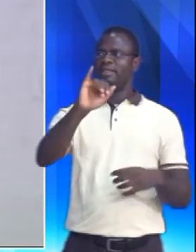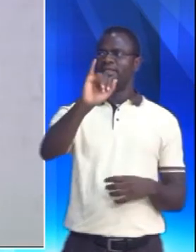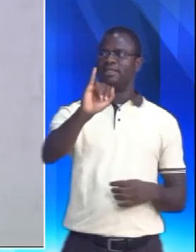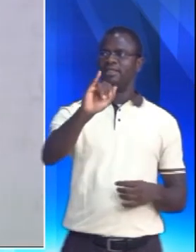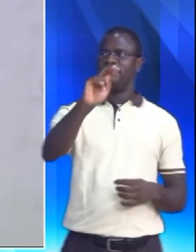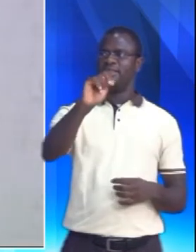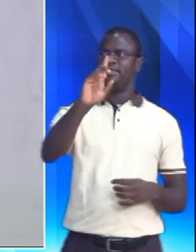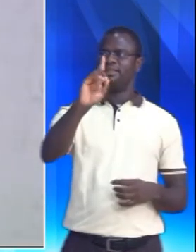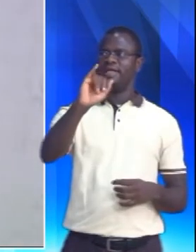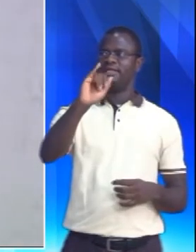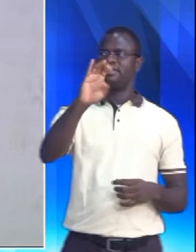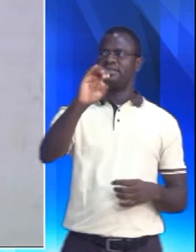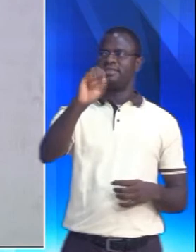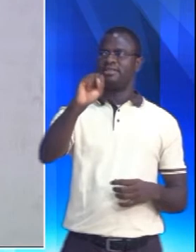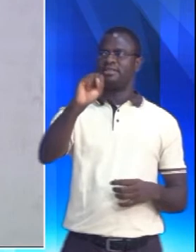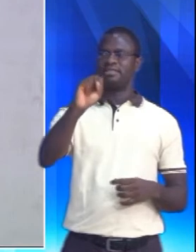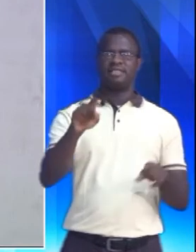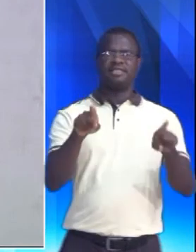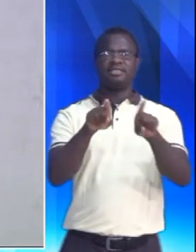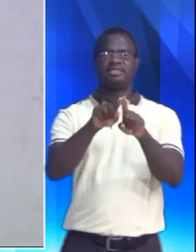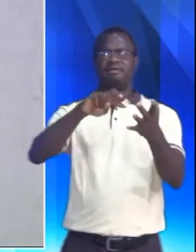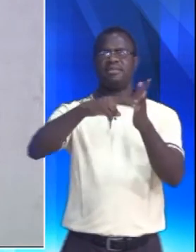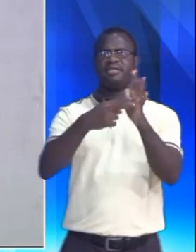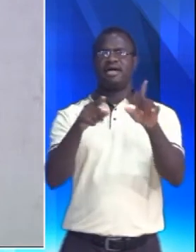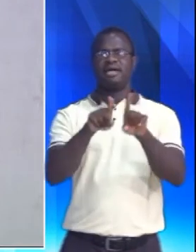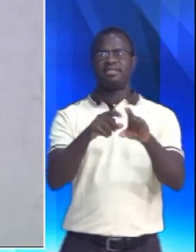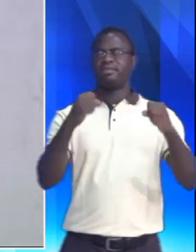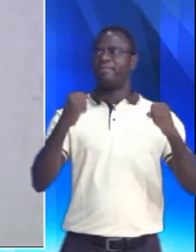Then the topic is